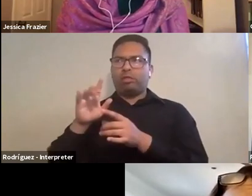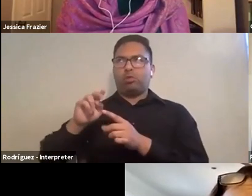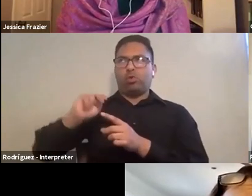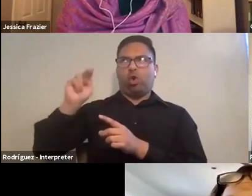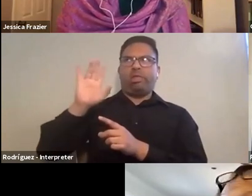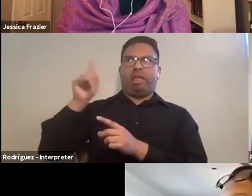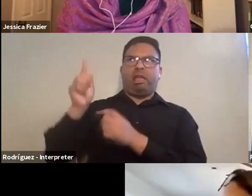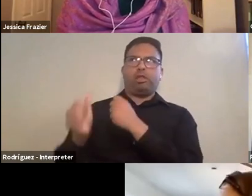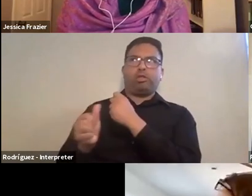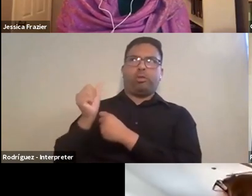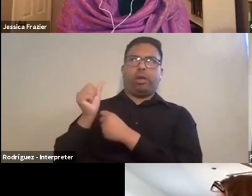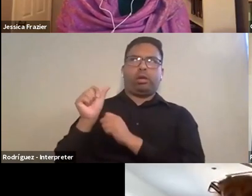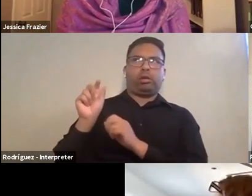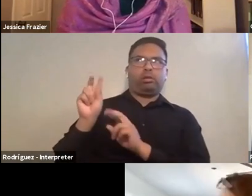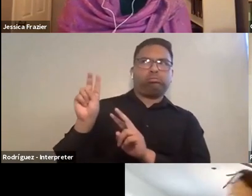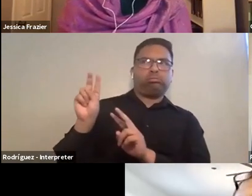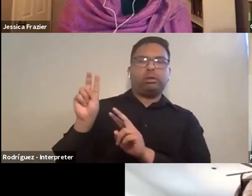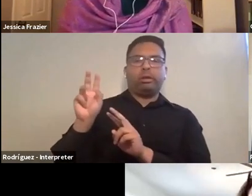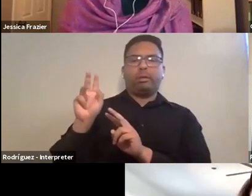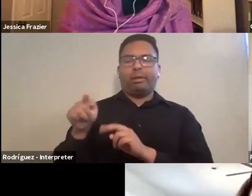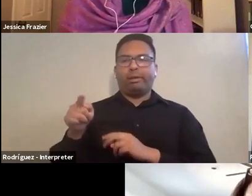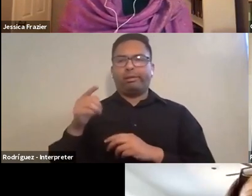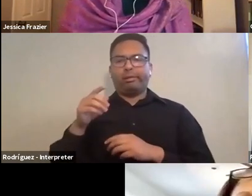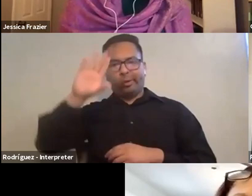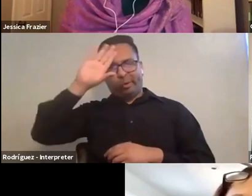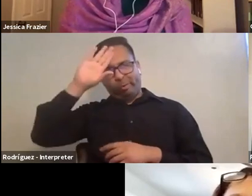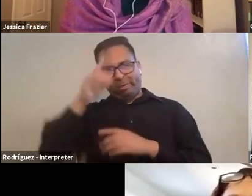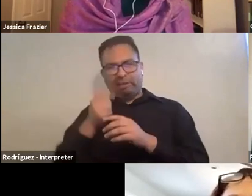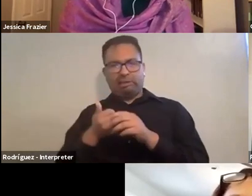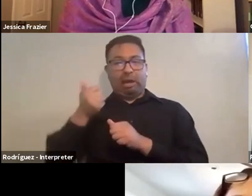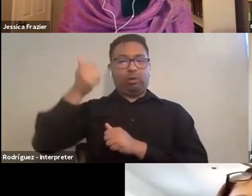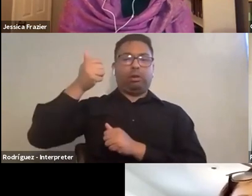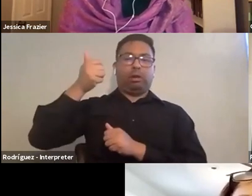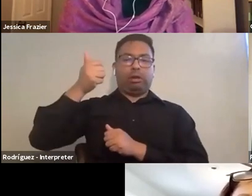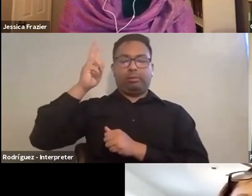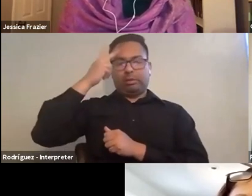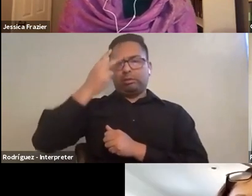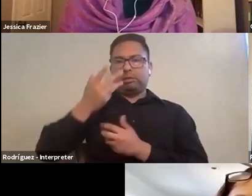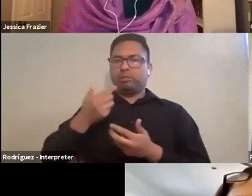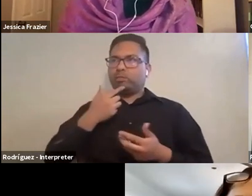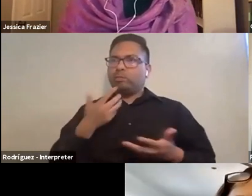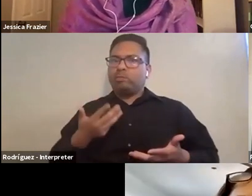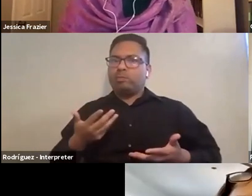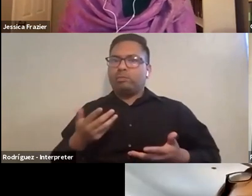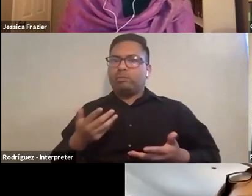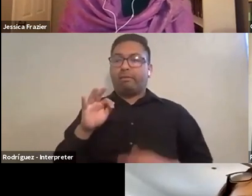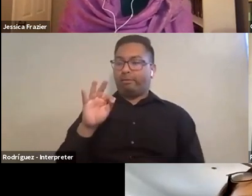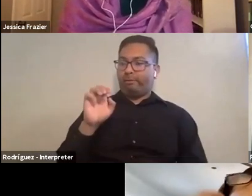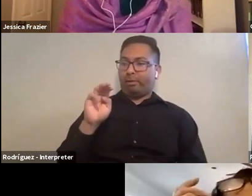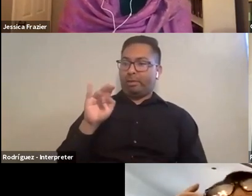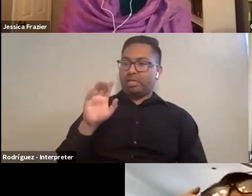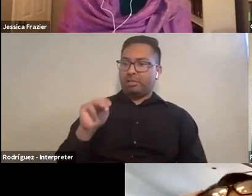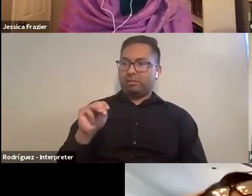think that the Cuban hierarchy has long said, well, you know, if feminism is gonna